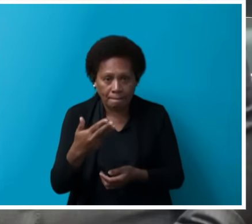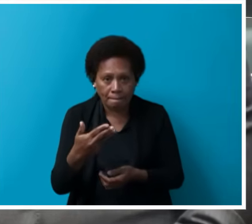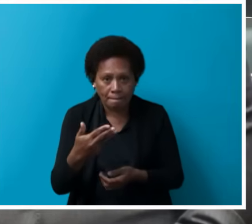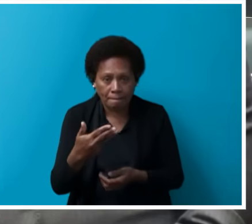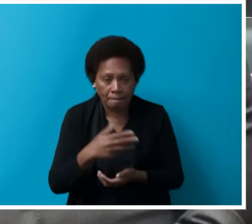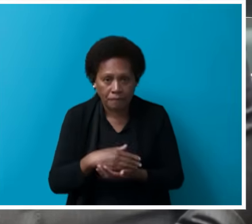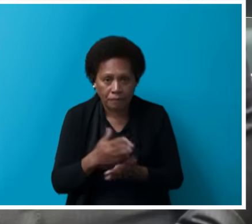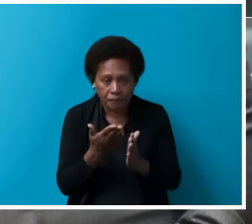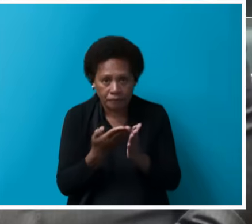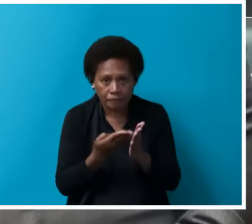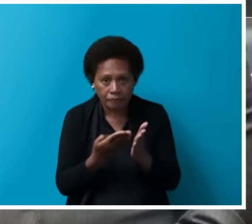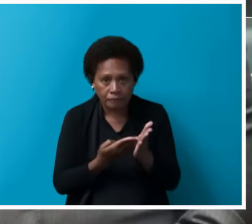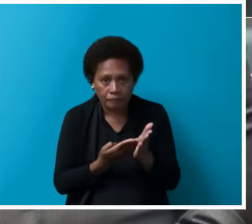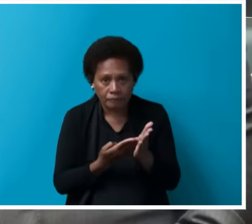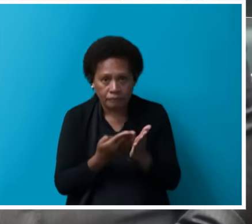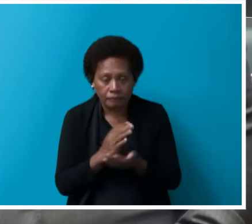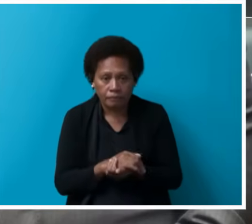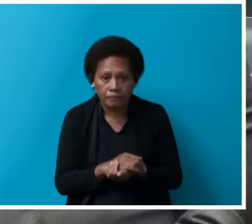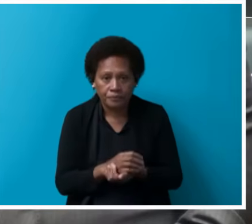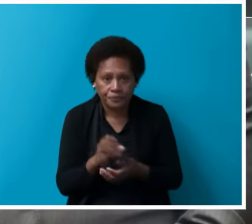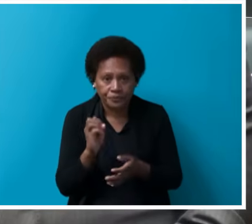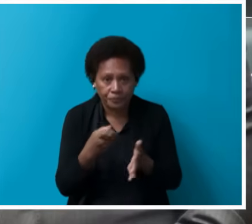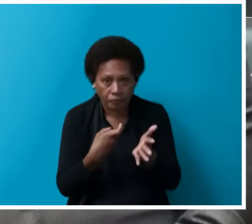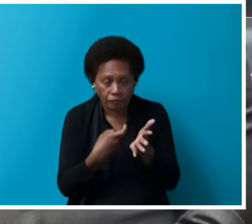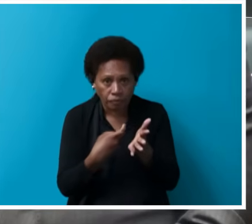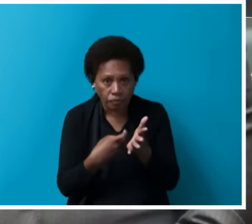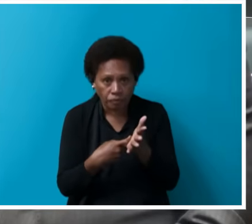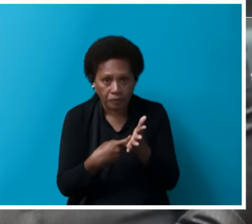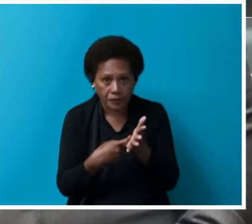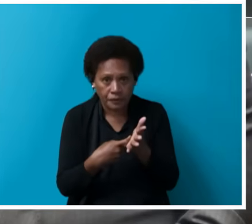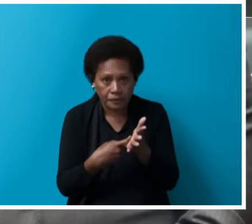2018-2019 budget, the revenue forecast was 4.2 billion